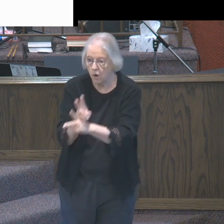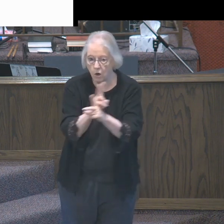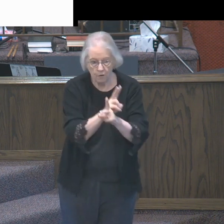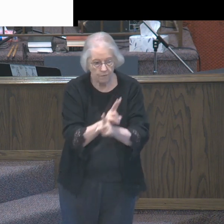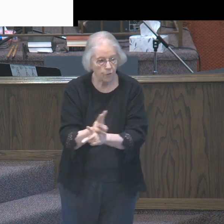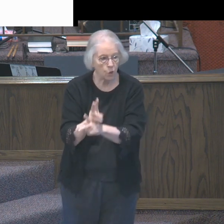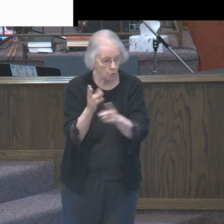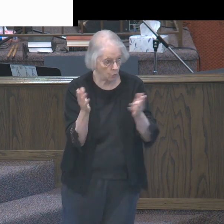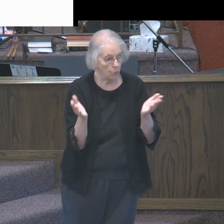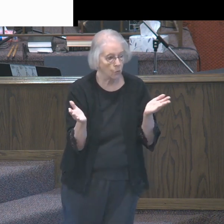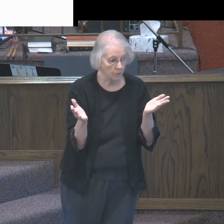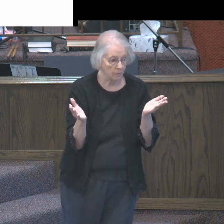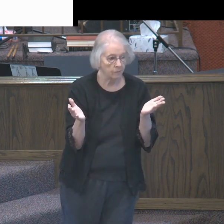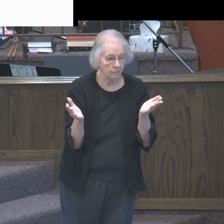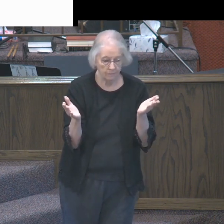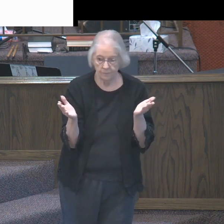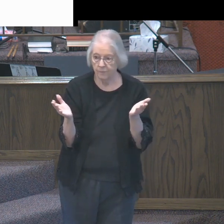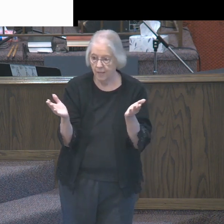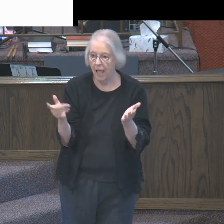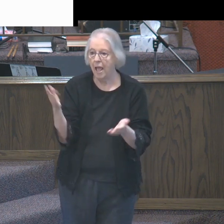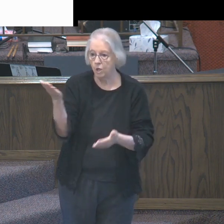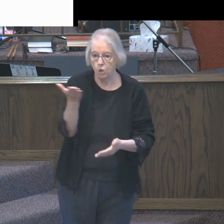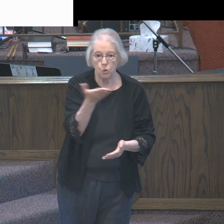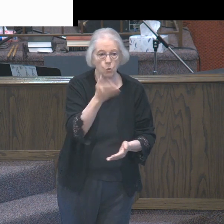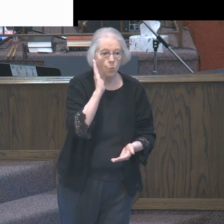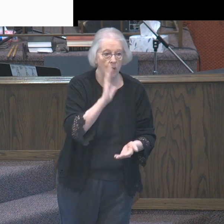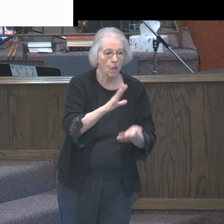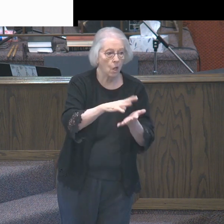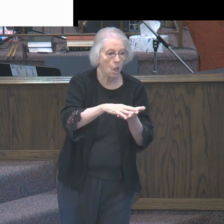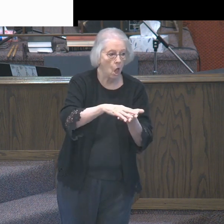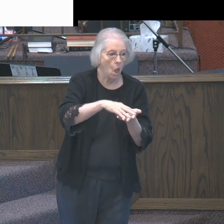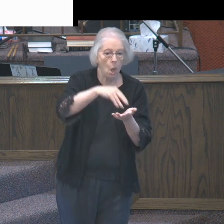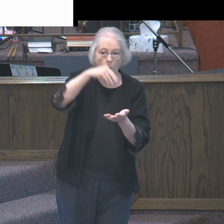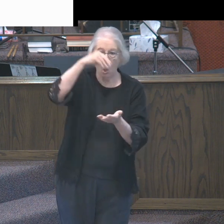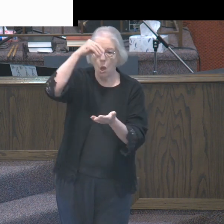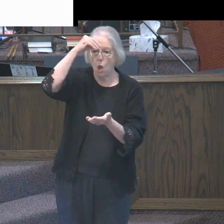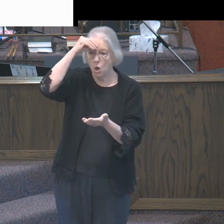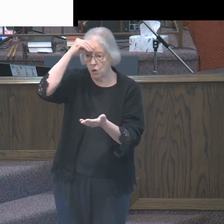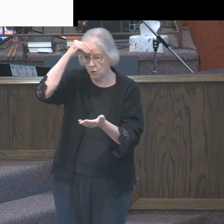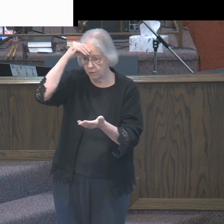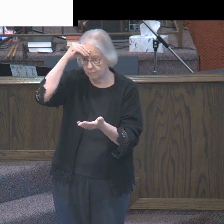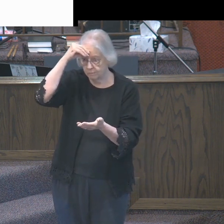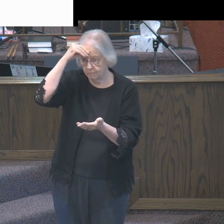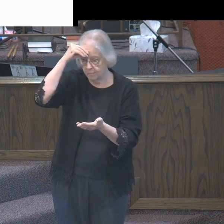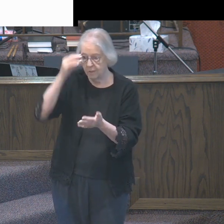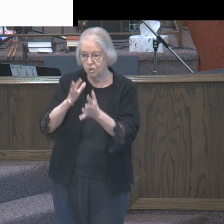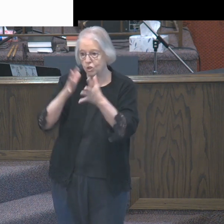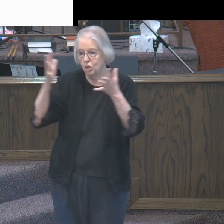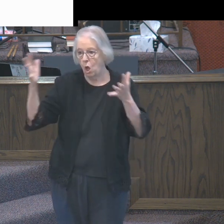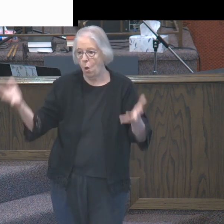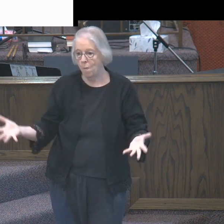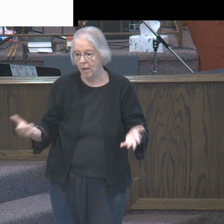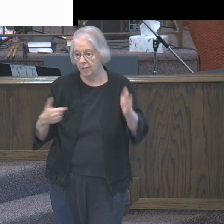The thing that I need is perseverance, right? Think about this. Romans chapter